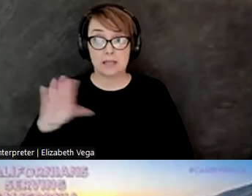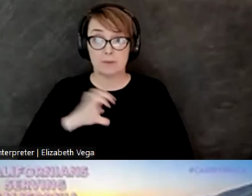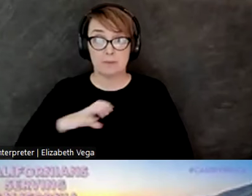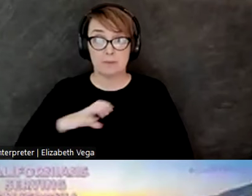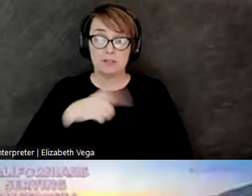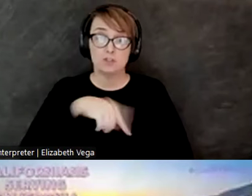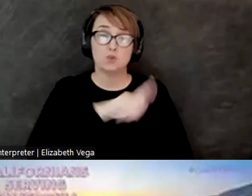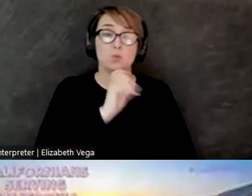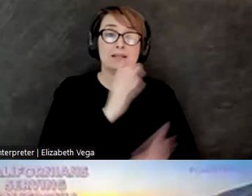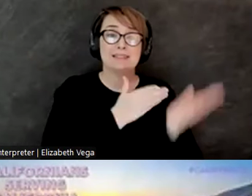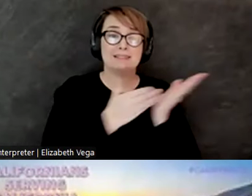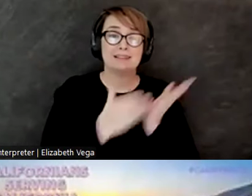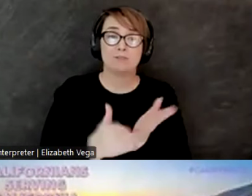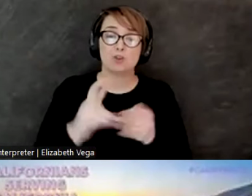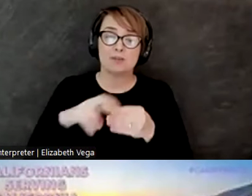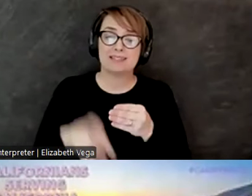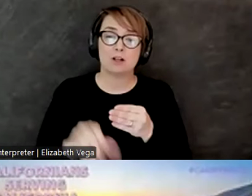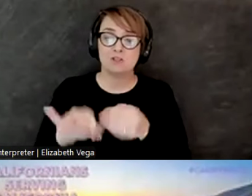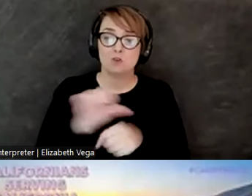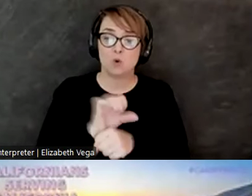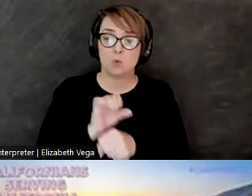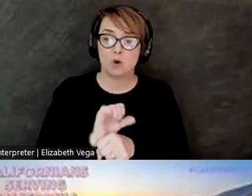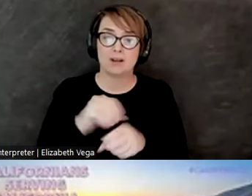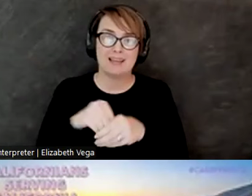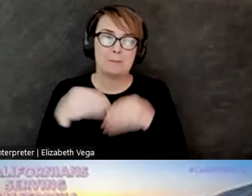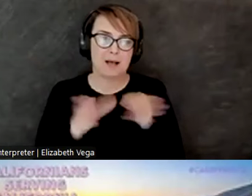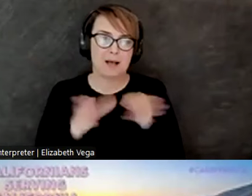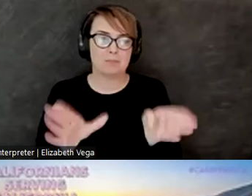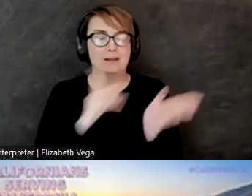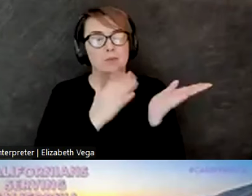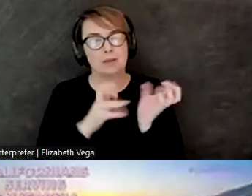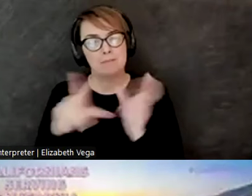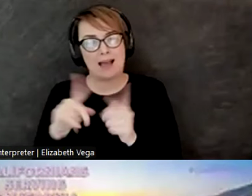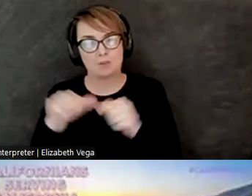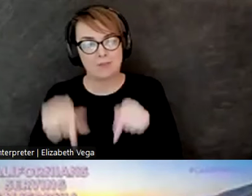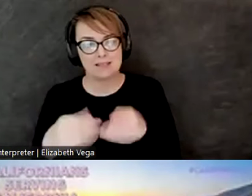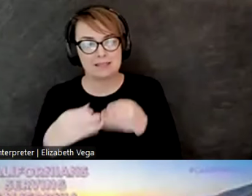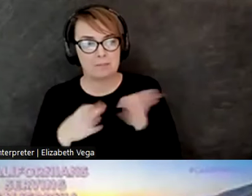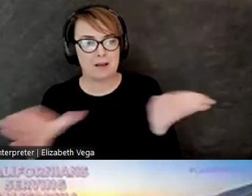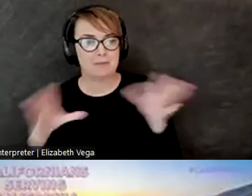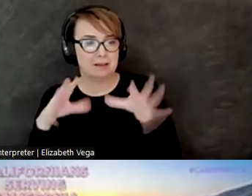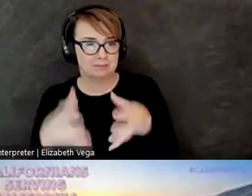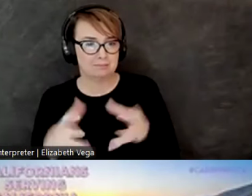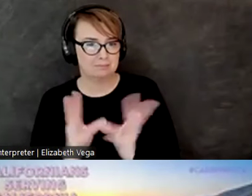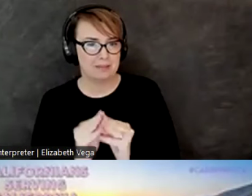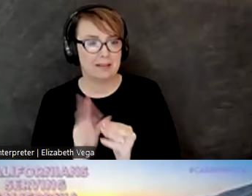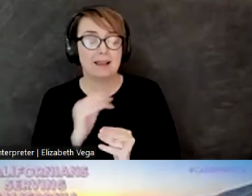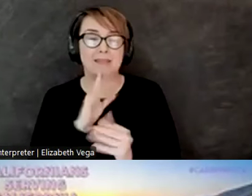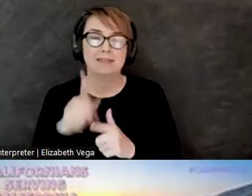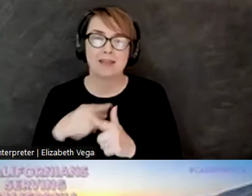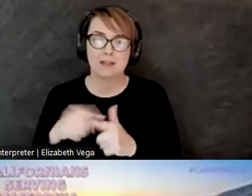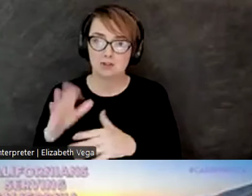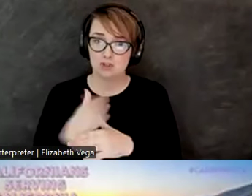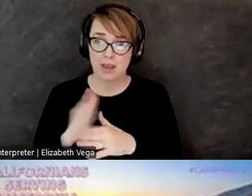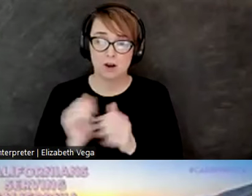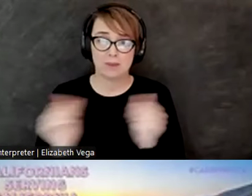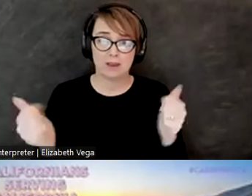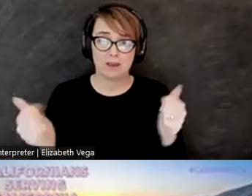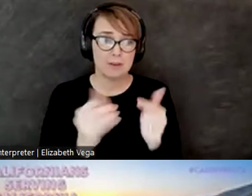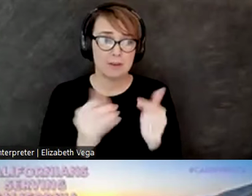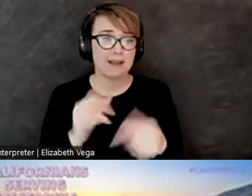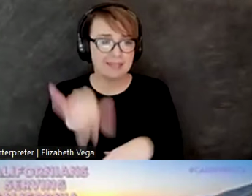your work publicly, right? You're bringing it back to this public body and sharing it with all, and therein is